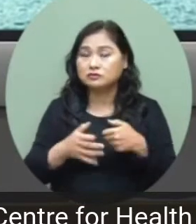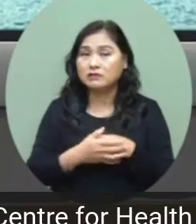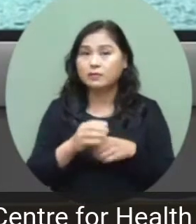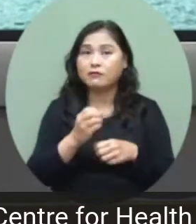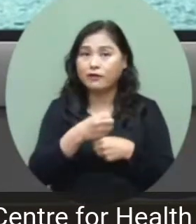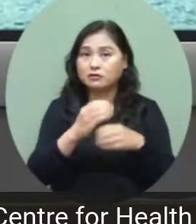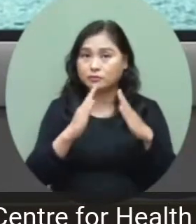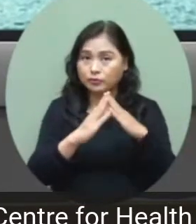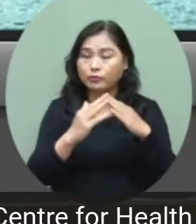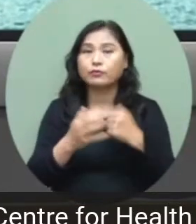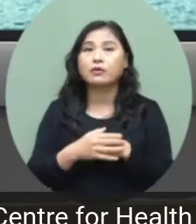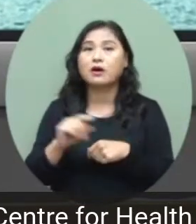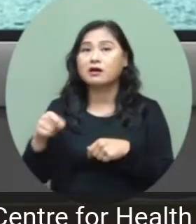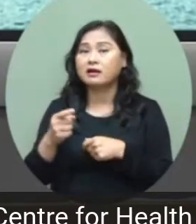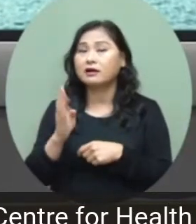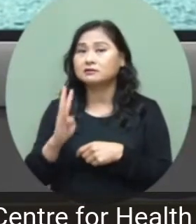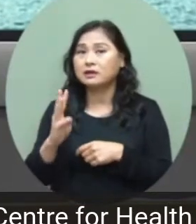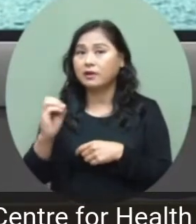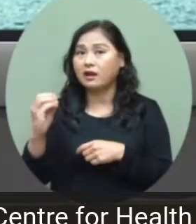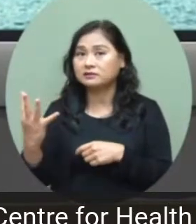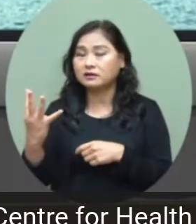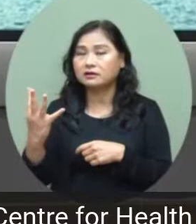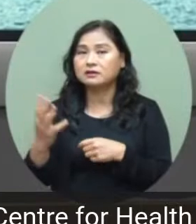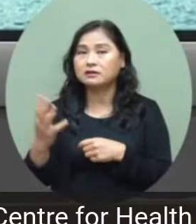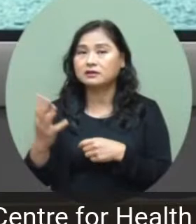118 came from